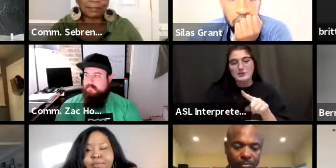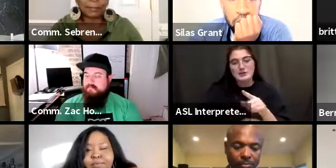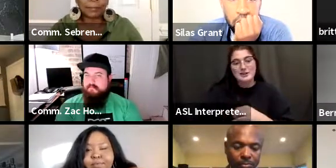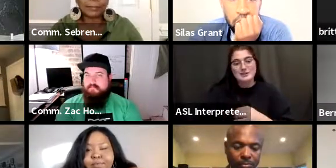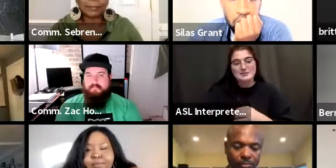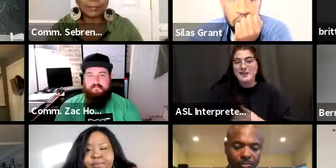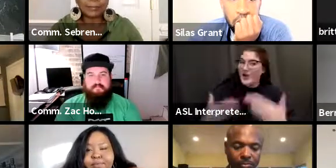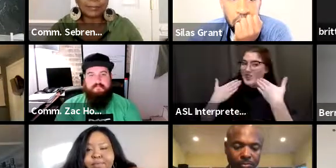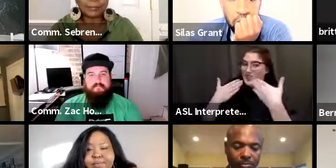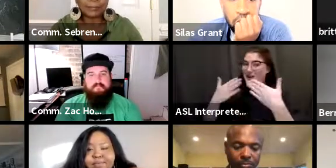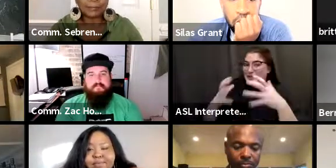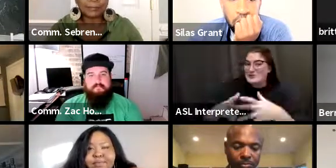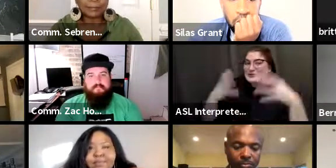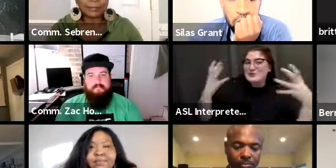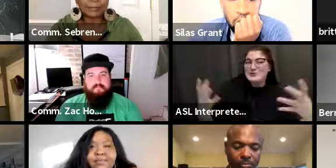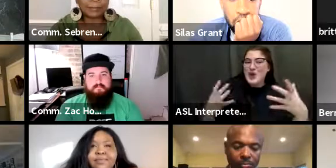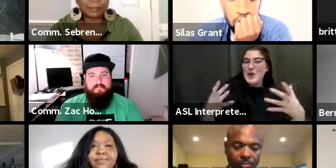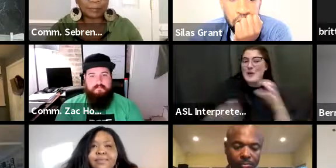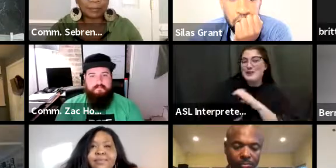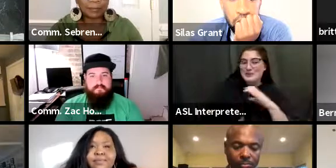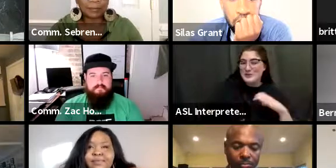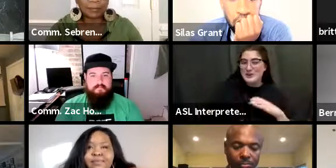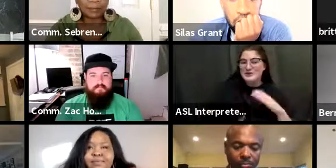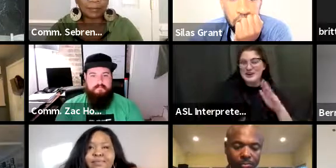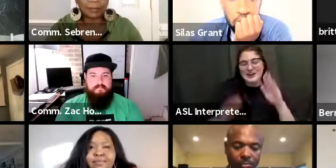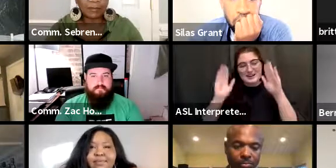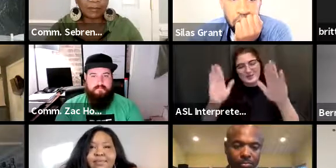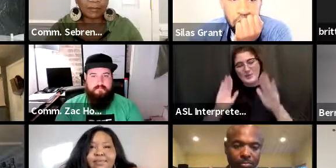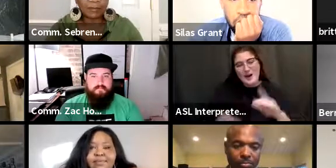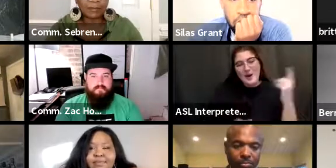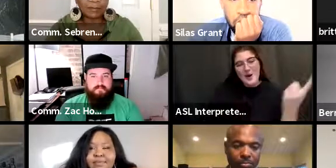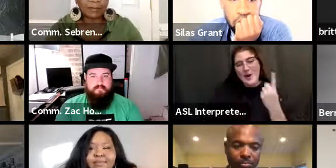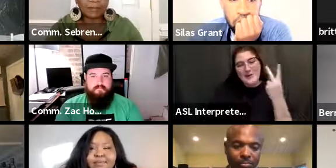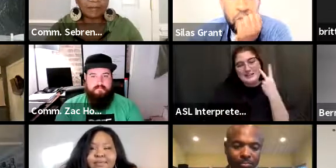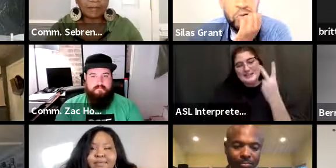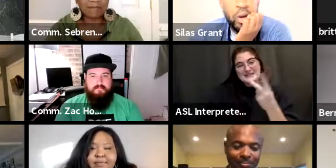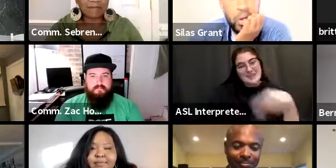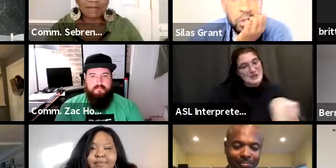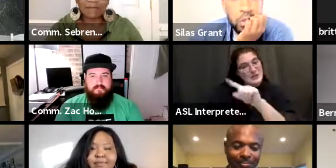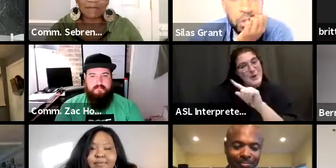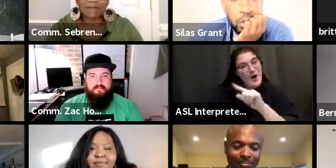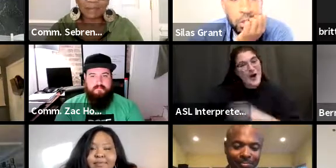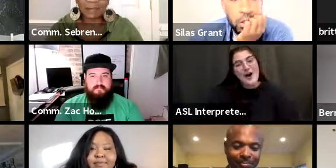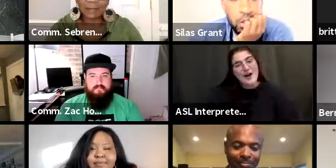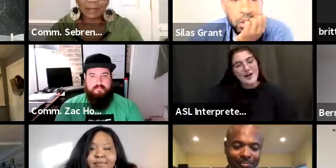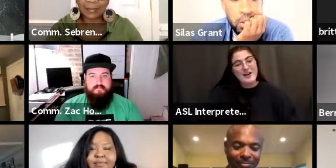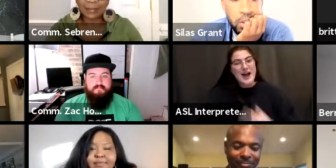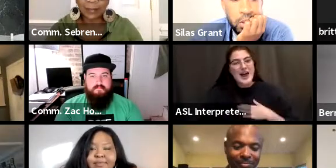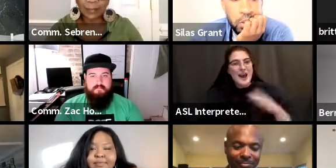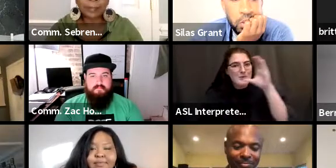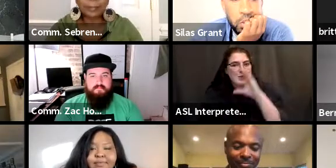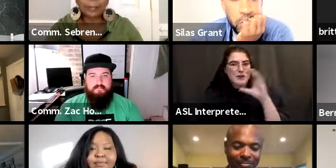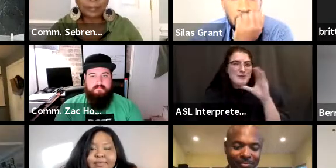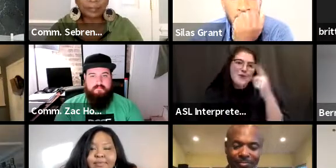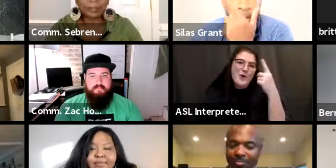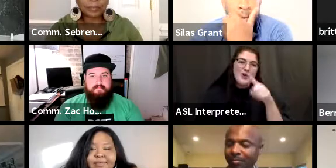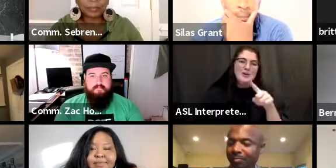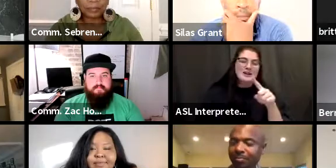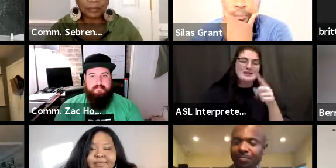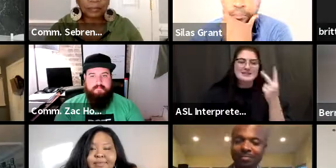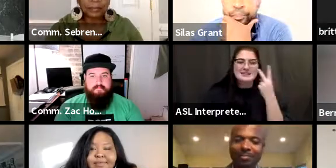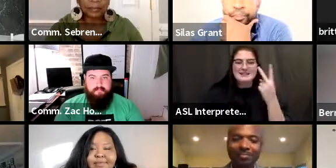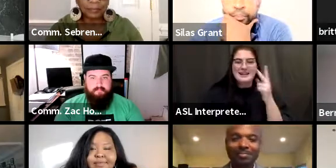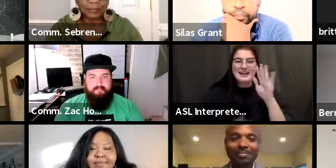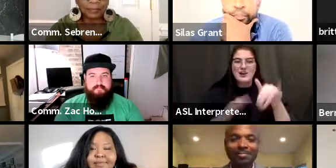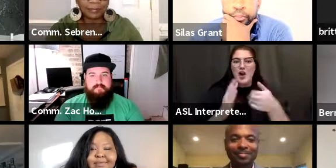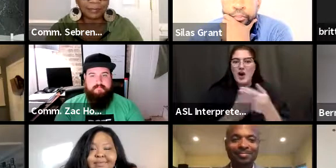Well, thank you so much, Commissioner, and it's great always to see you guys. And I'm looking forward to seeing everybody